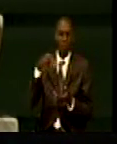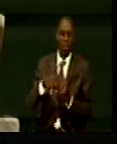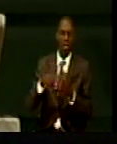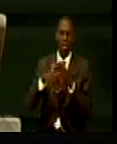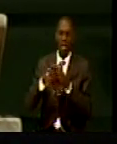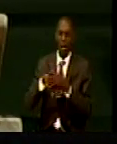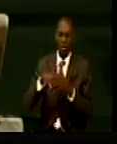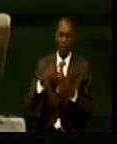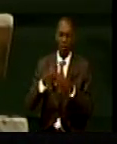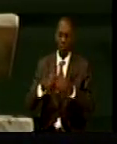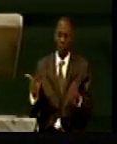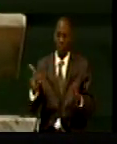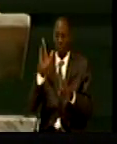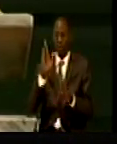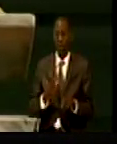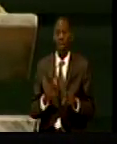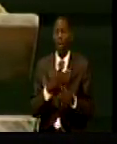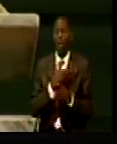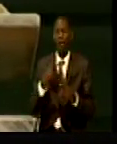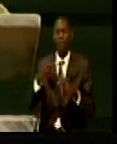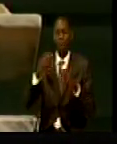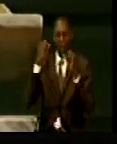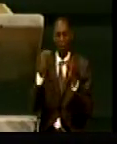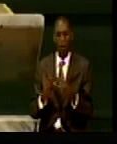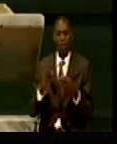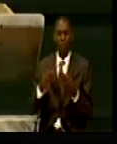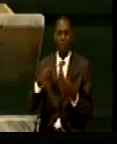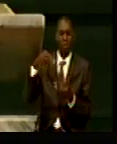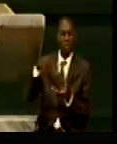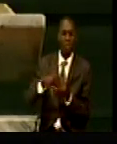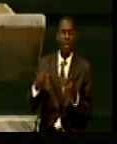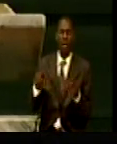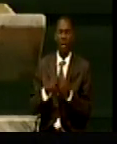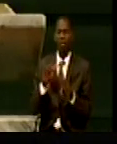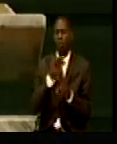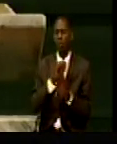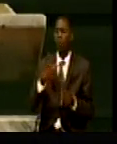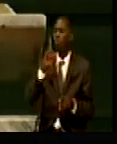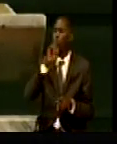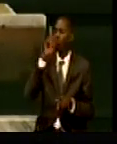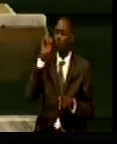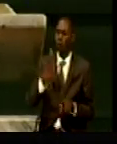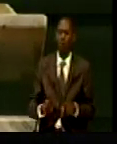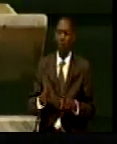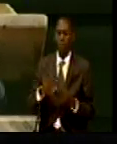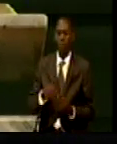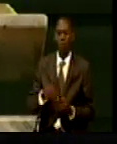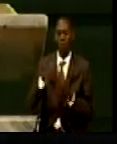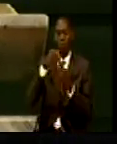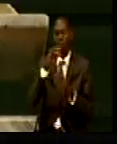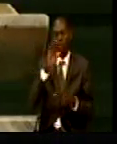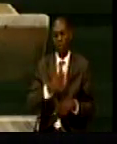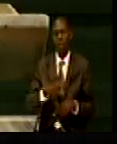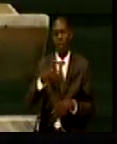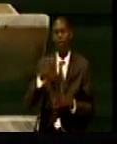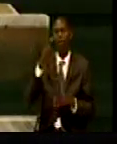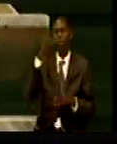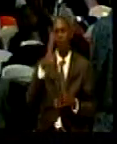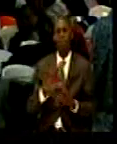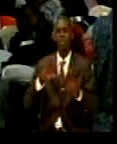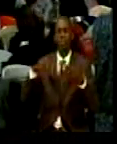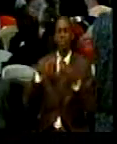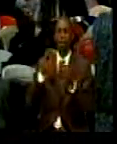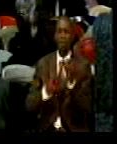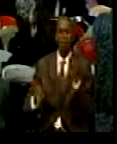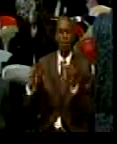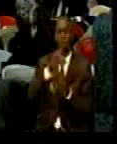the power to stand as a real distinct child of God, grant to everyone in